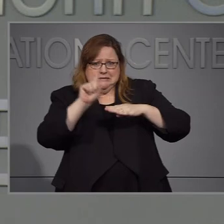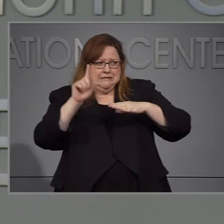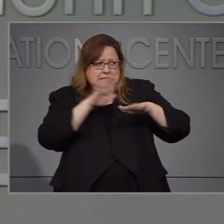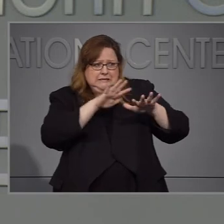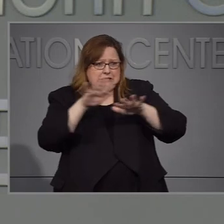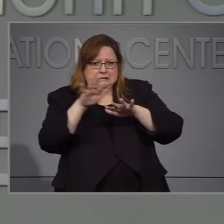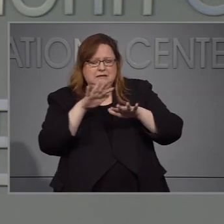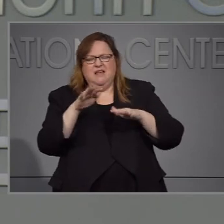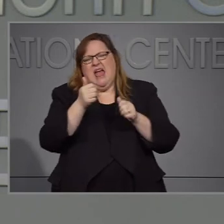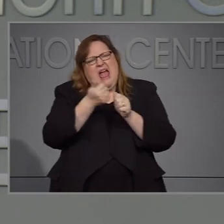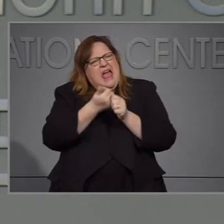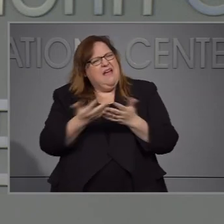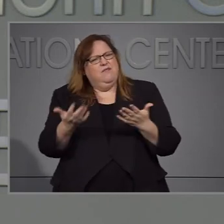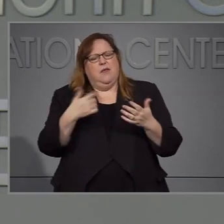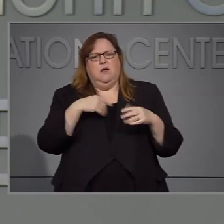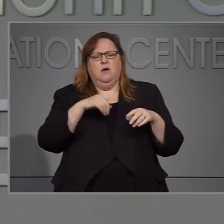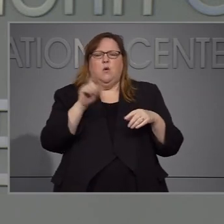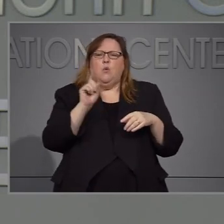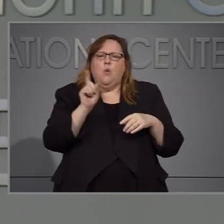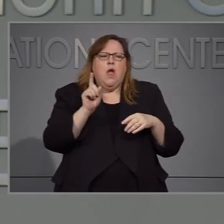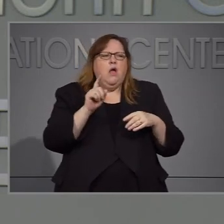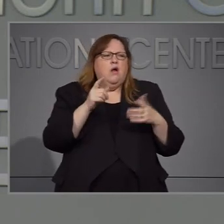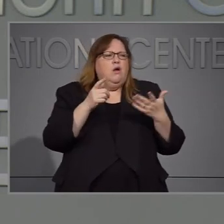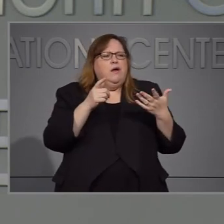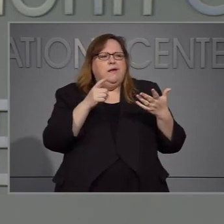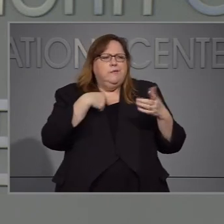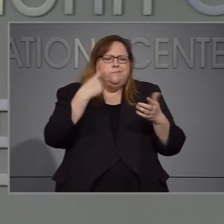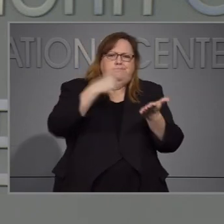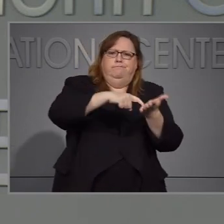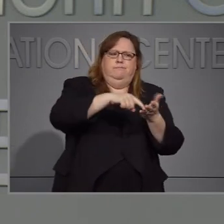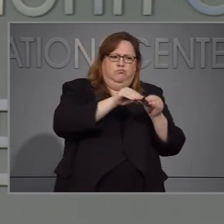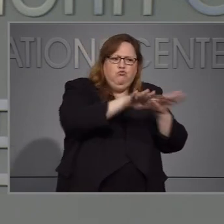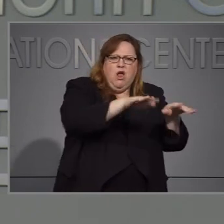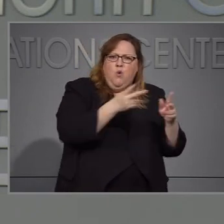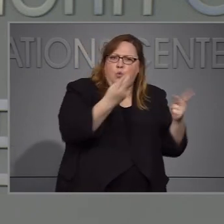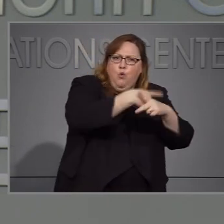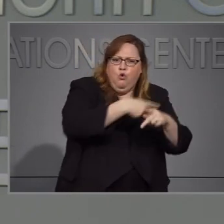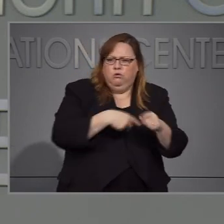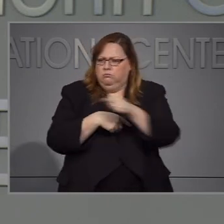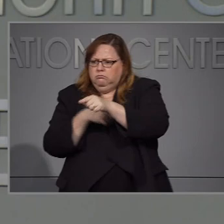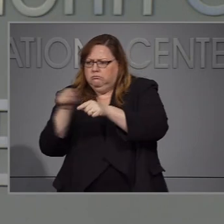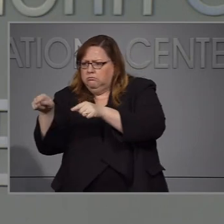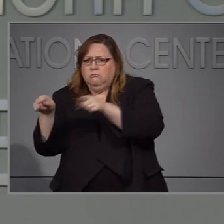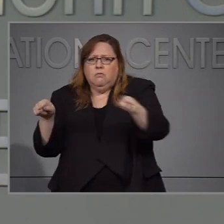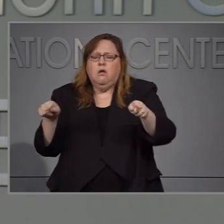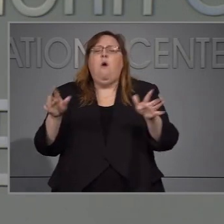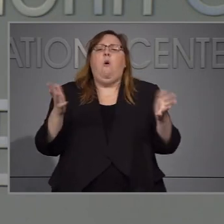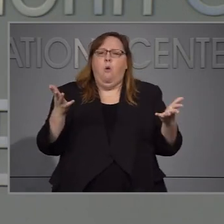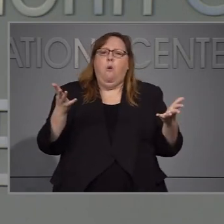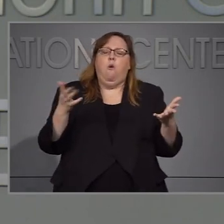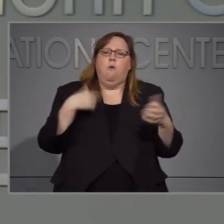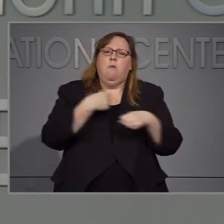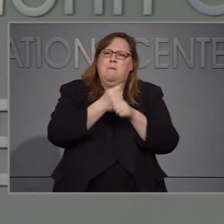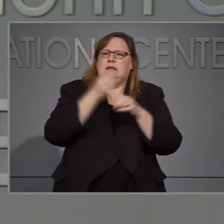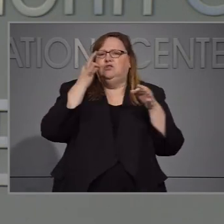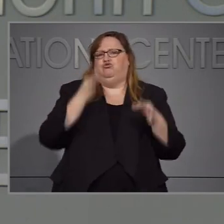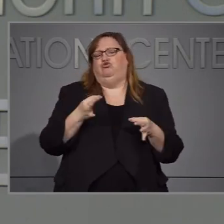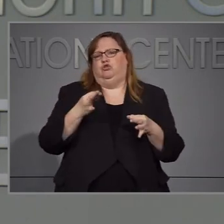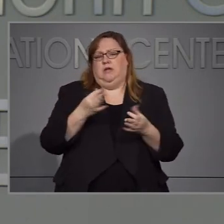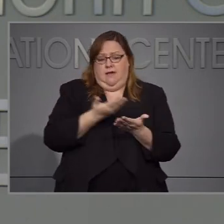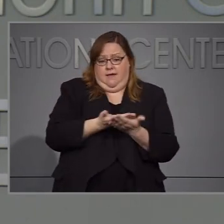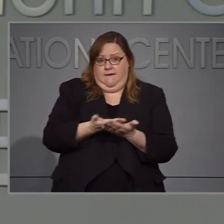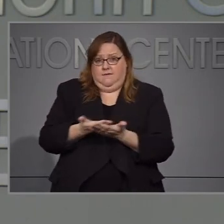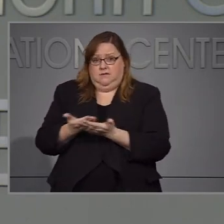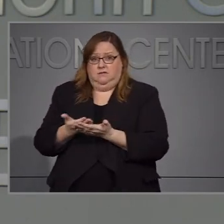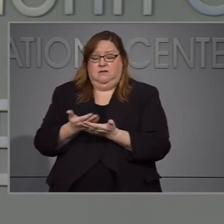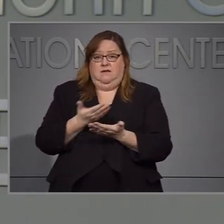look at. We look at where we see the spread happening, and we make decisions based on the evidence and the facts. And